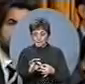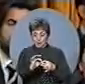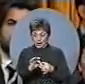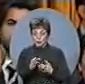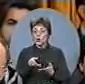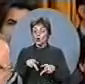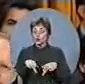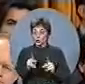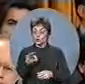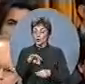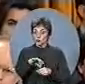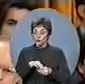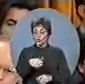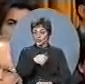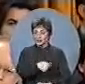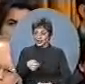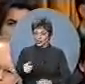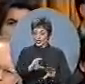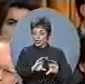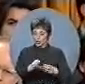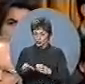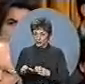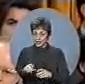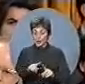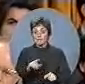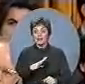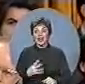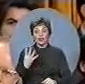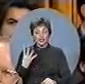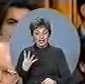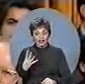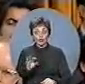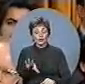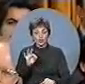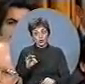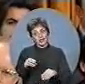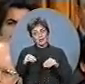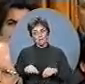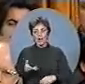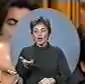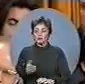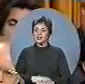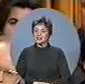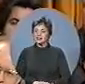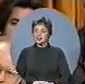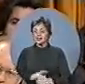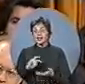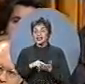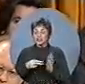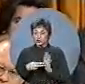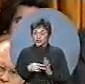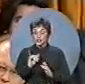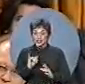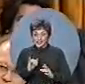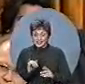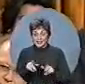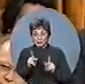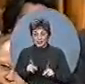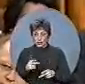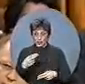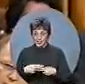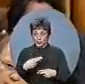Quote, seven members have a voting right on each committee, four of them chosen by the Minister. The fact that the majority of